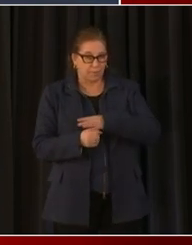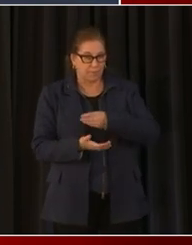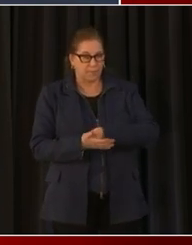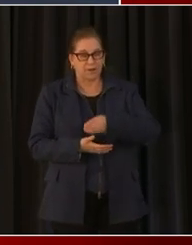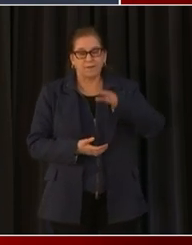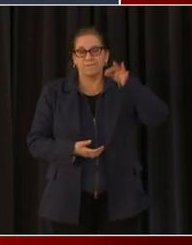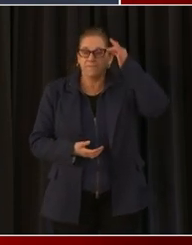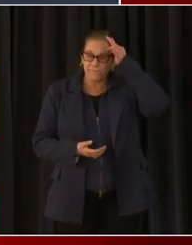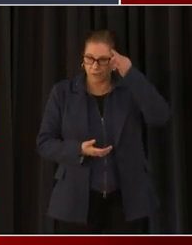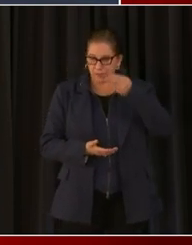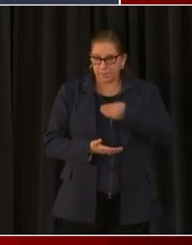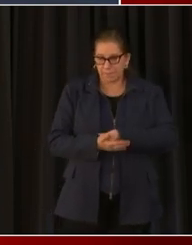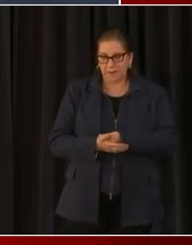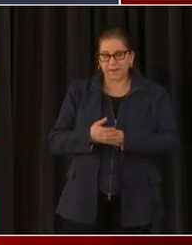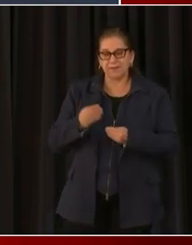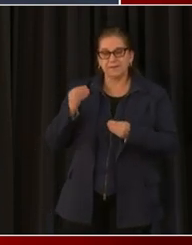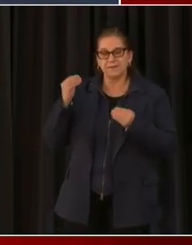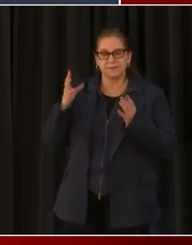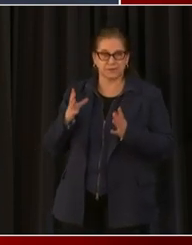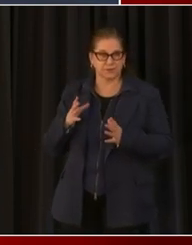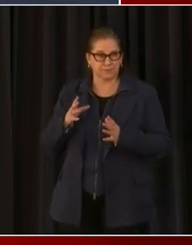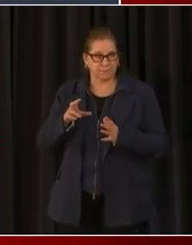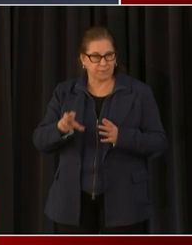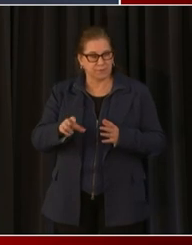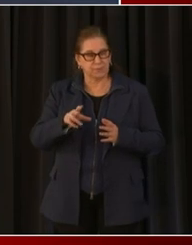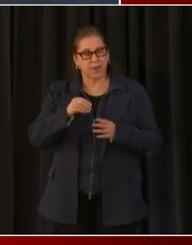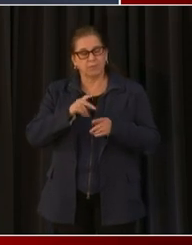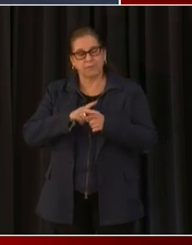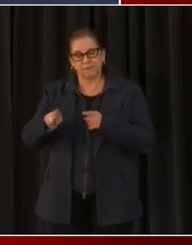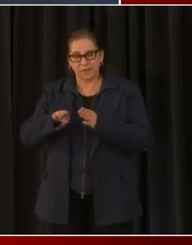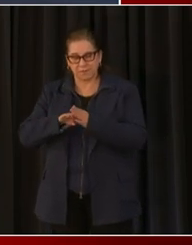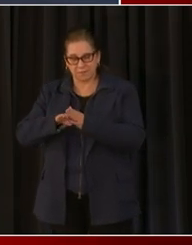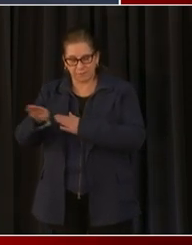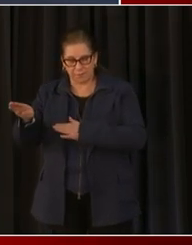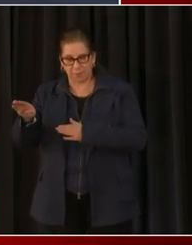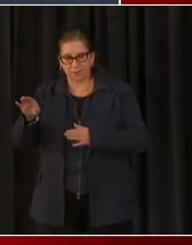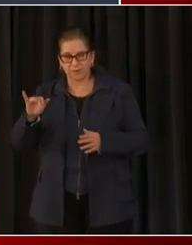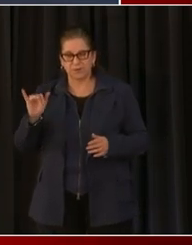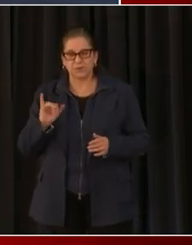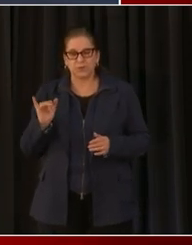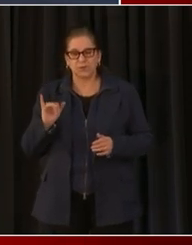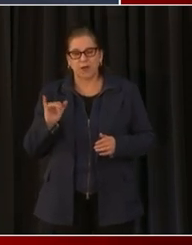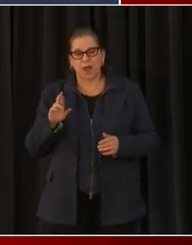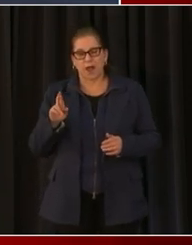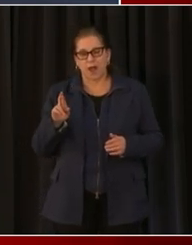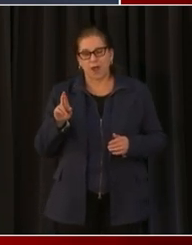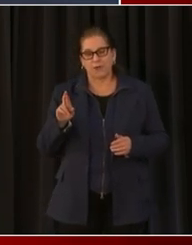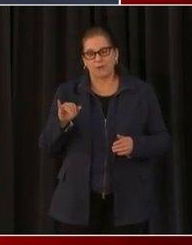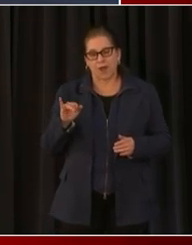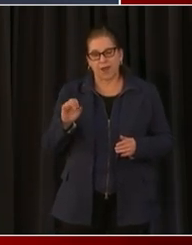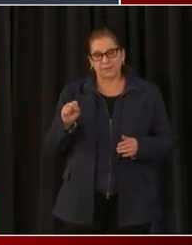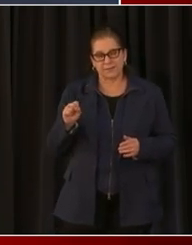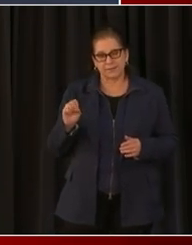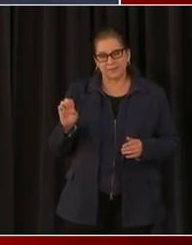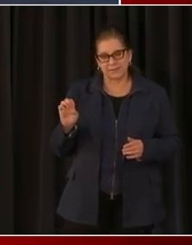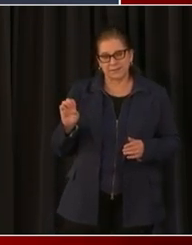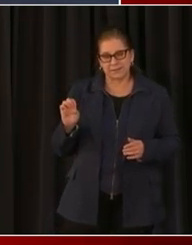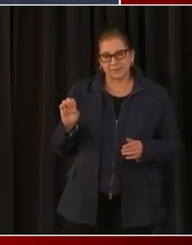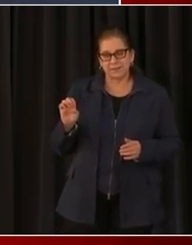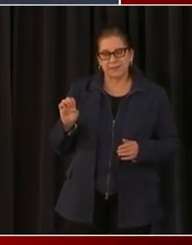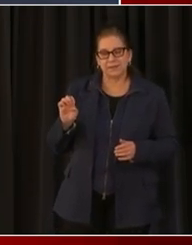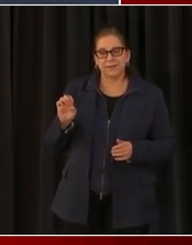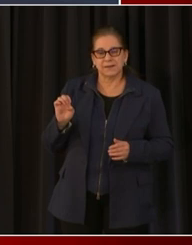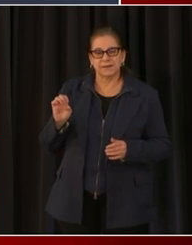talk about teacher investment in professional development. We have a RISE grant that will provide $9.3 million in